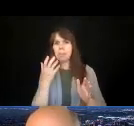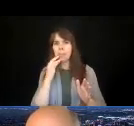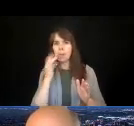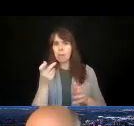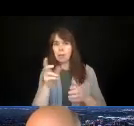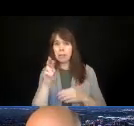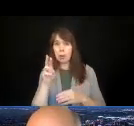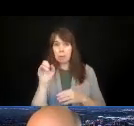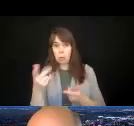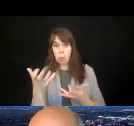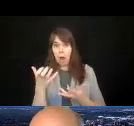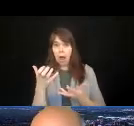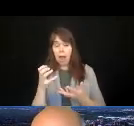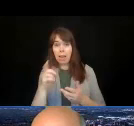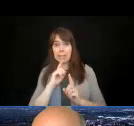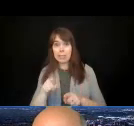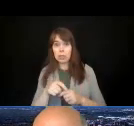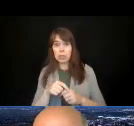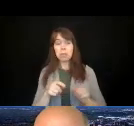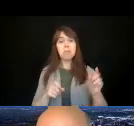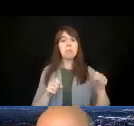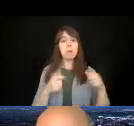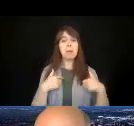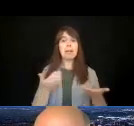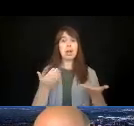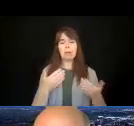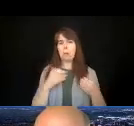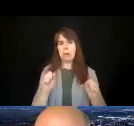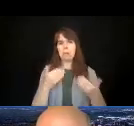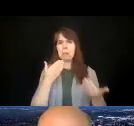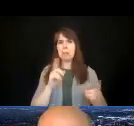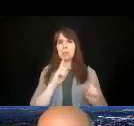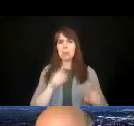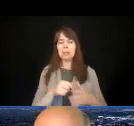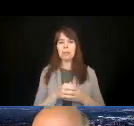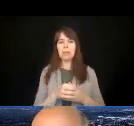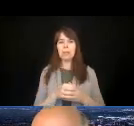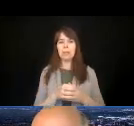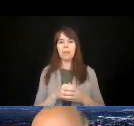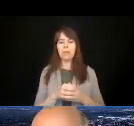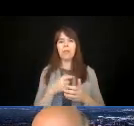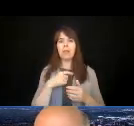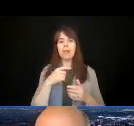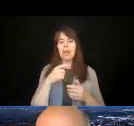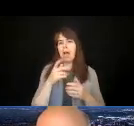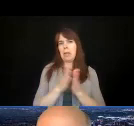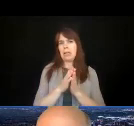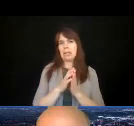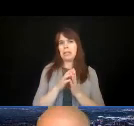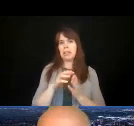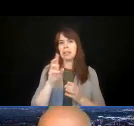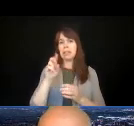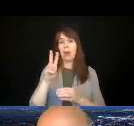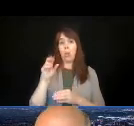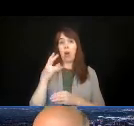that question. Yeah, I'm here, Keith. Thanks. Sure, I can start. So I will ask Lorraine to comment on the effectiveness of the